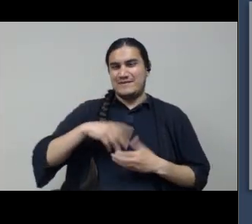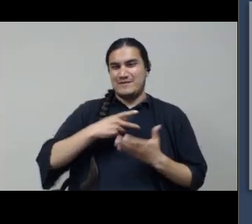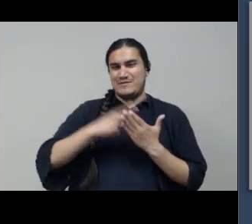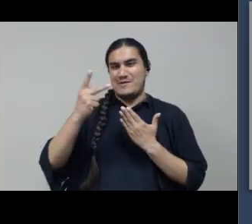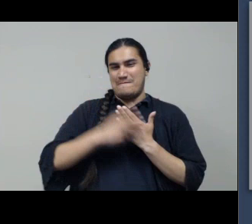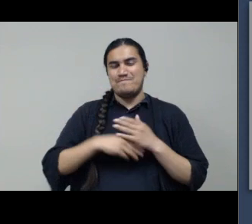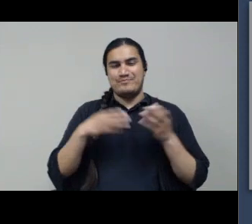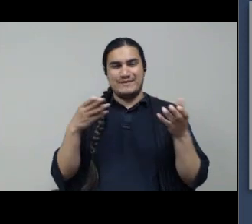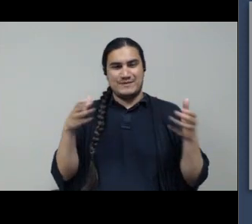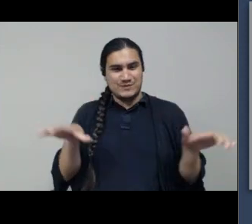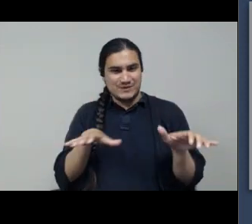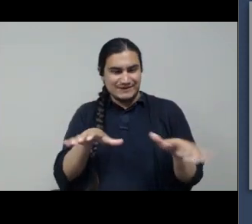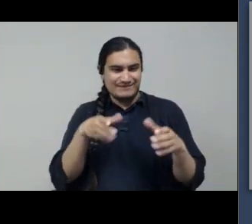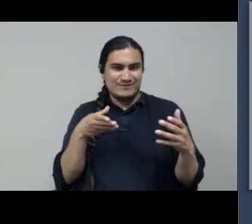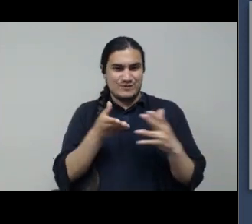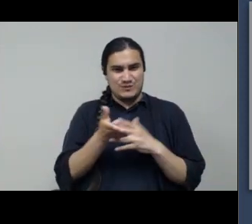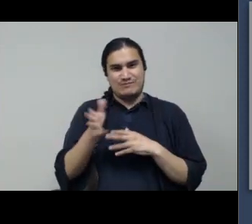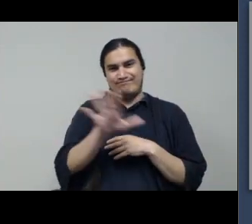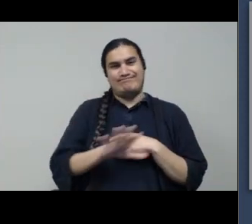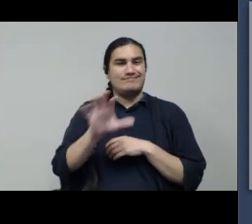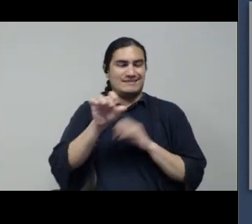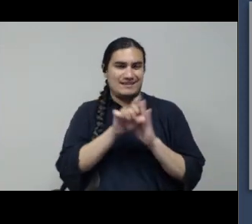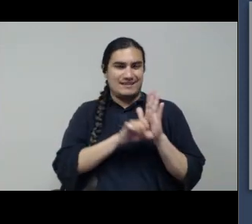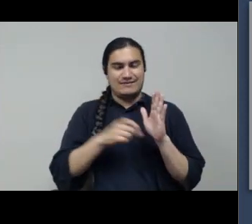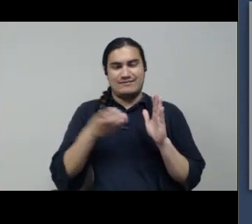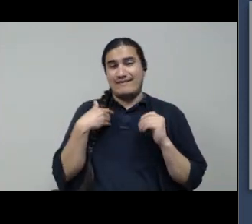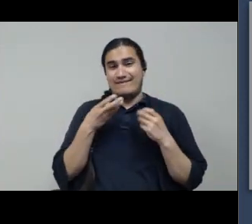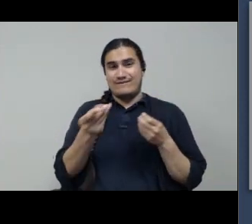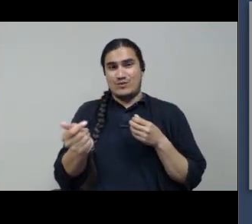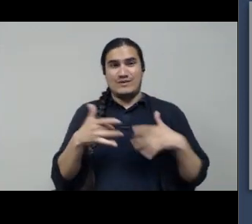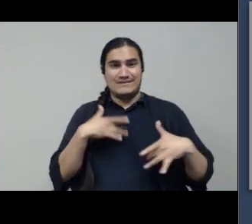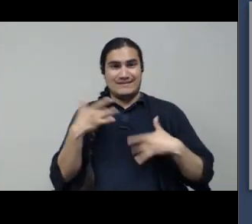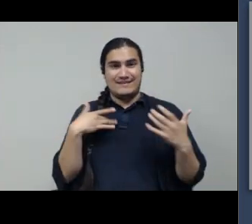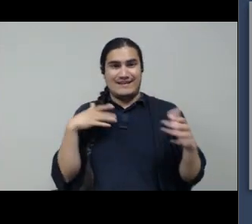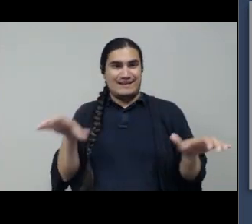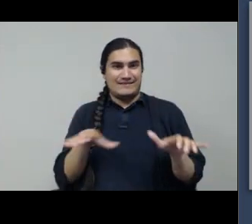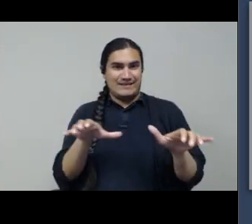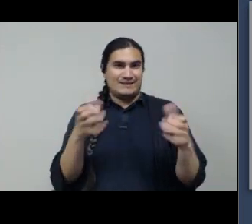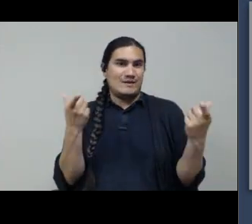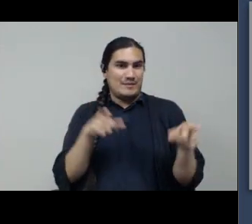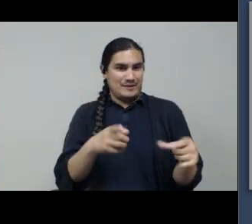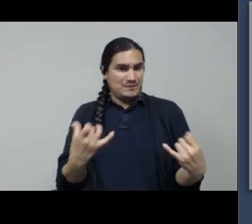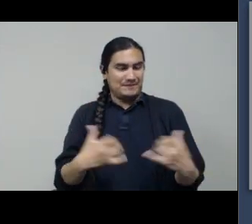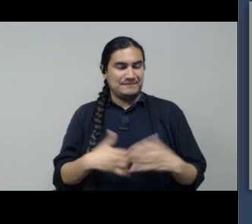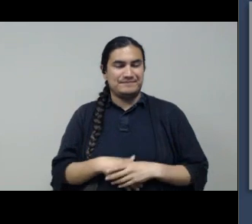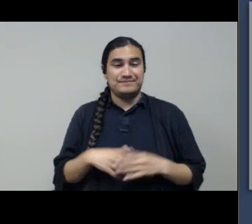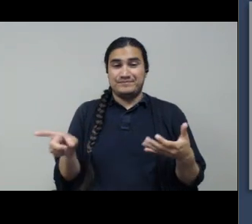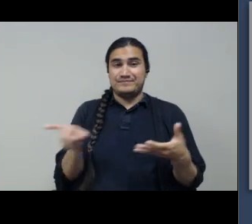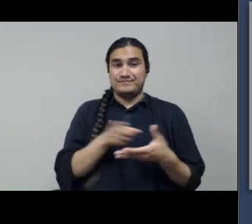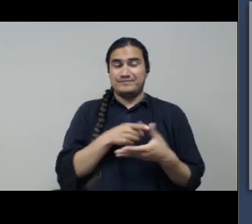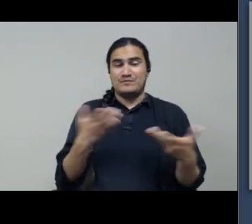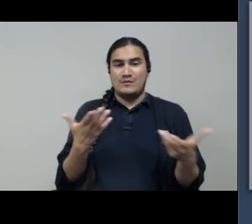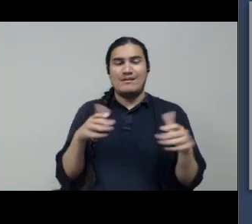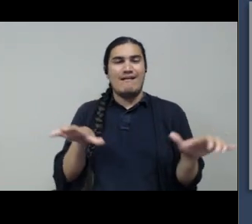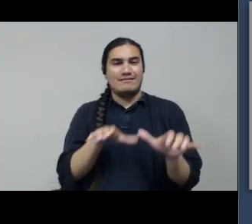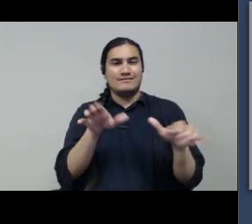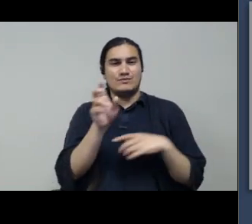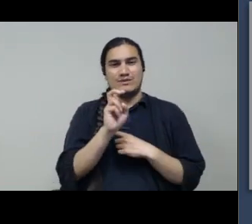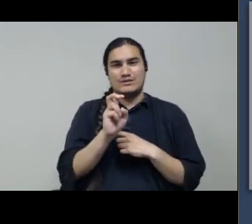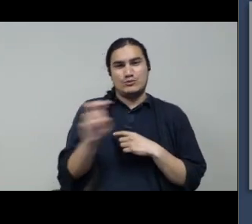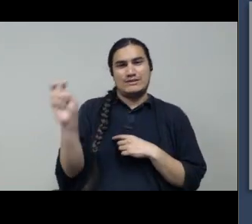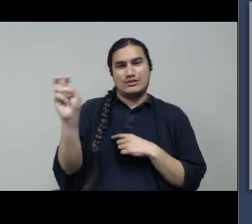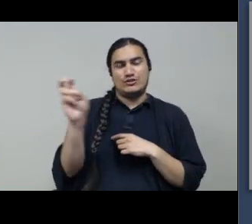state. For this reason, we have a few exciting activities that are currently underway. The first is the Active Transportation